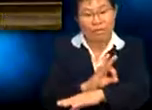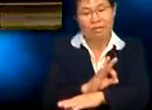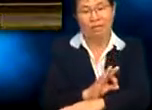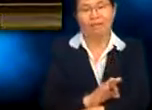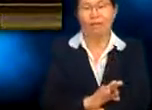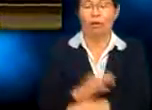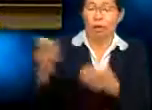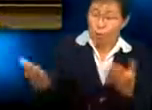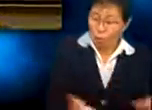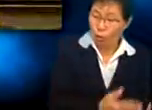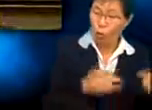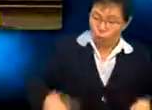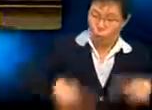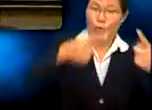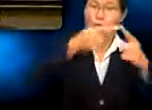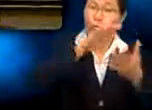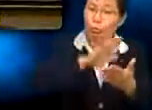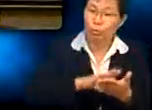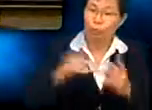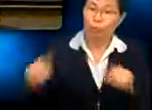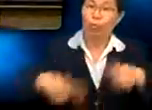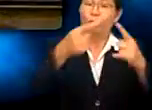And where does it go to after that?